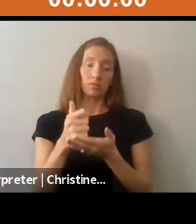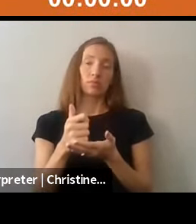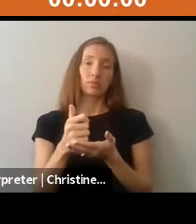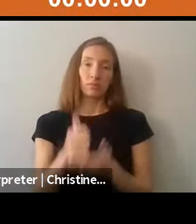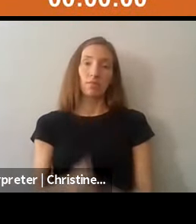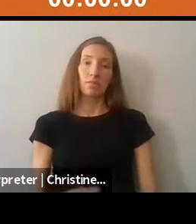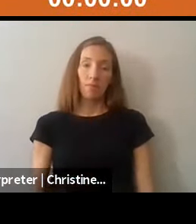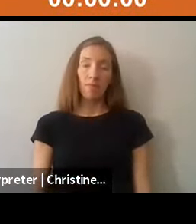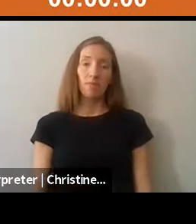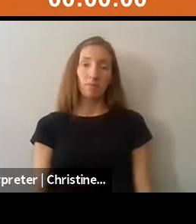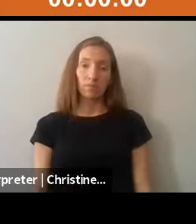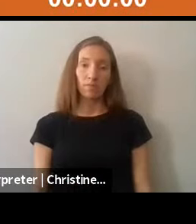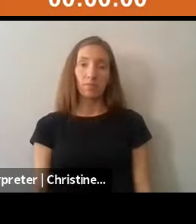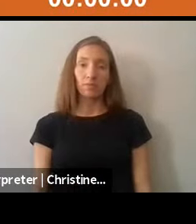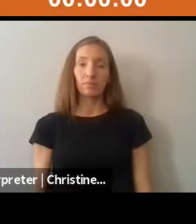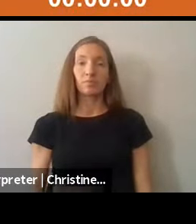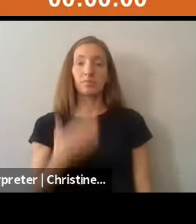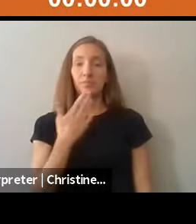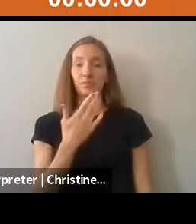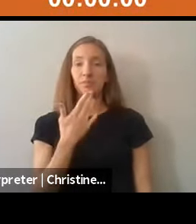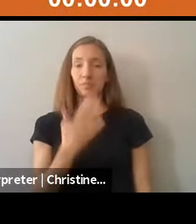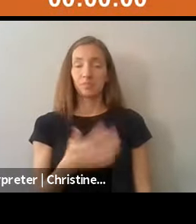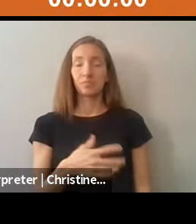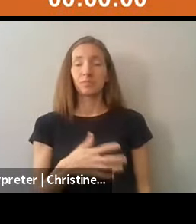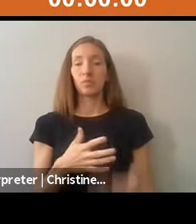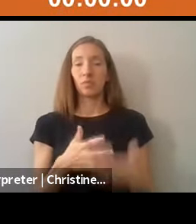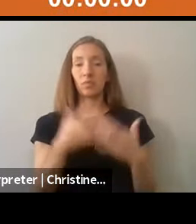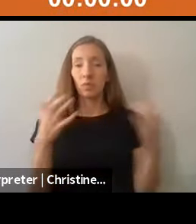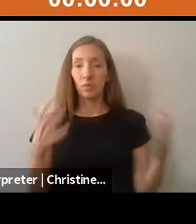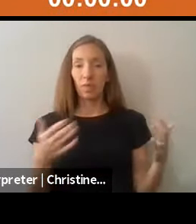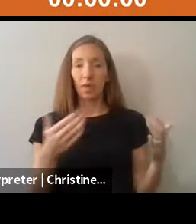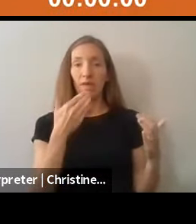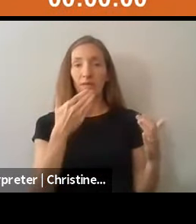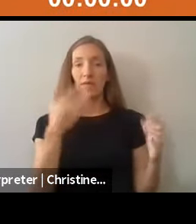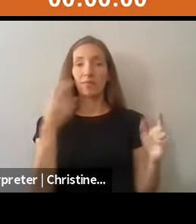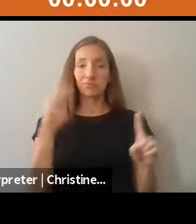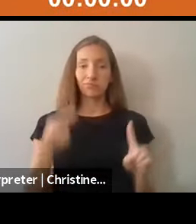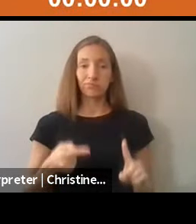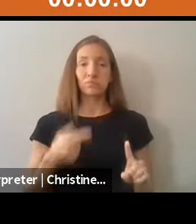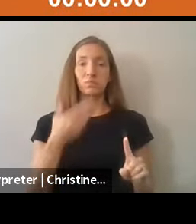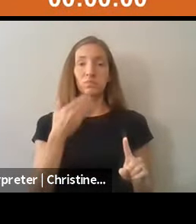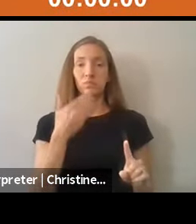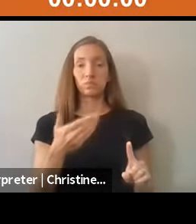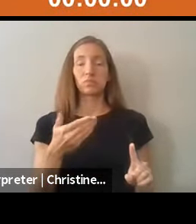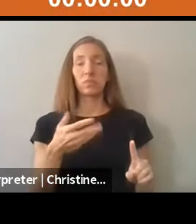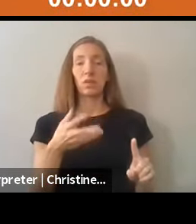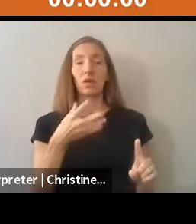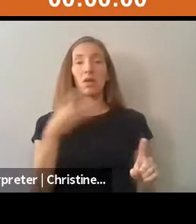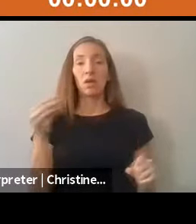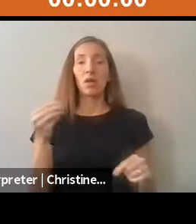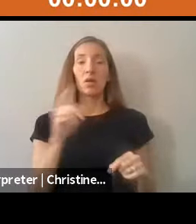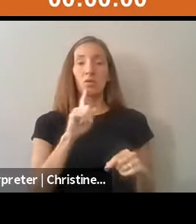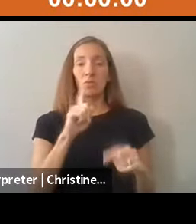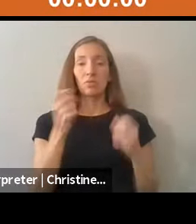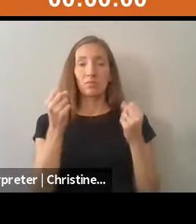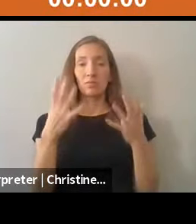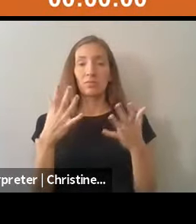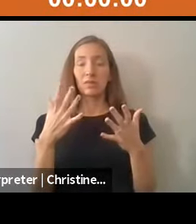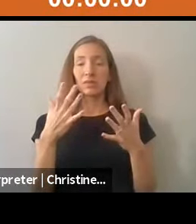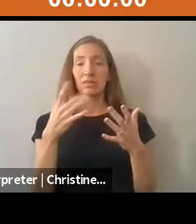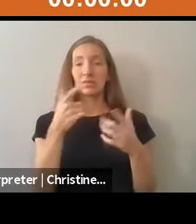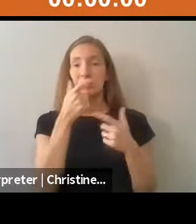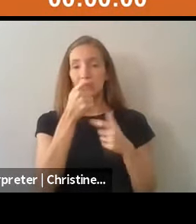Thank you so much, Gita, and also for being very to the point. There's so many interesting points being raised that it's